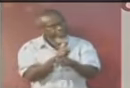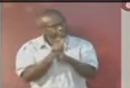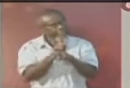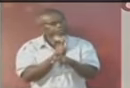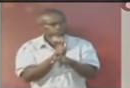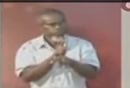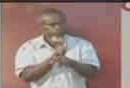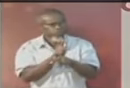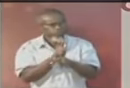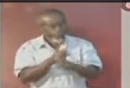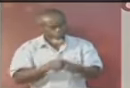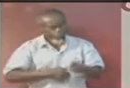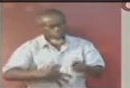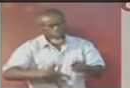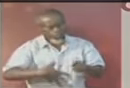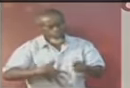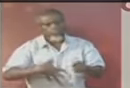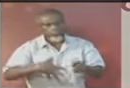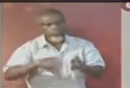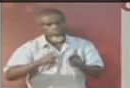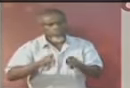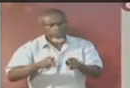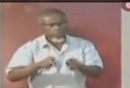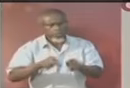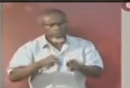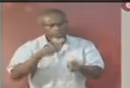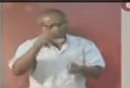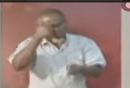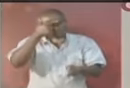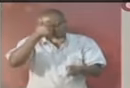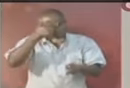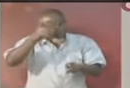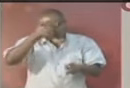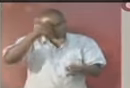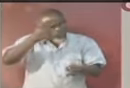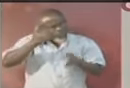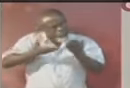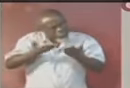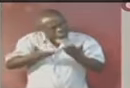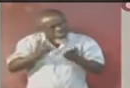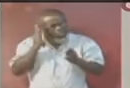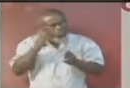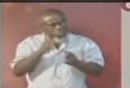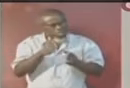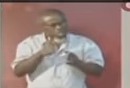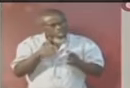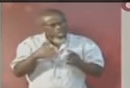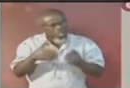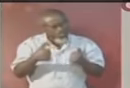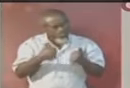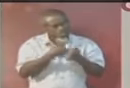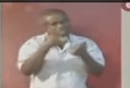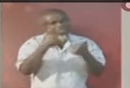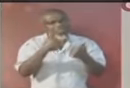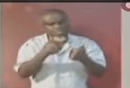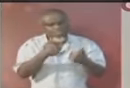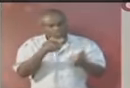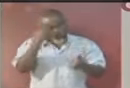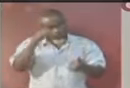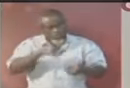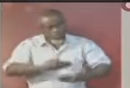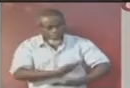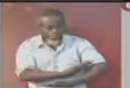fetus. So we have to be very cautious. We will wait for the data from the Director of Women's Health, and we will consider it when he provides it to the TAG